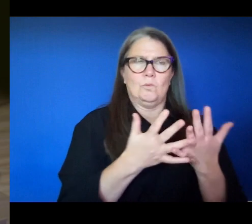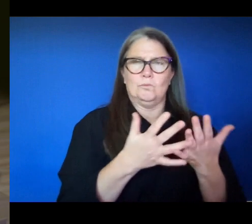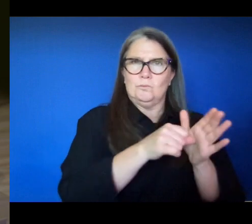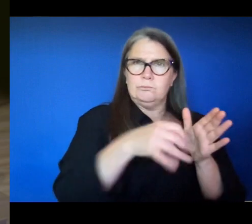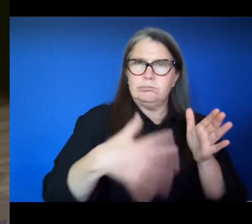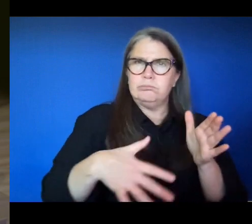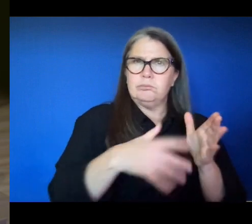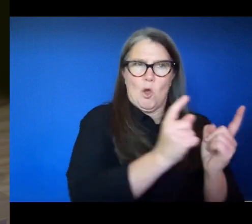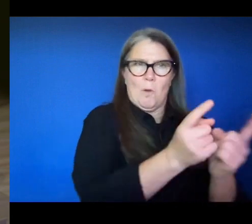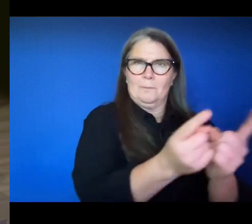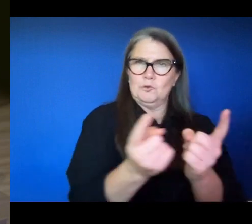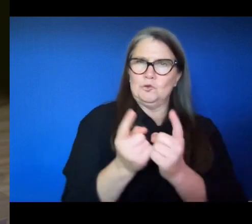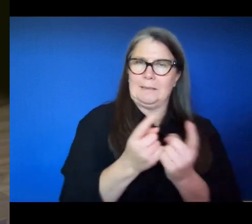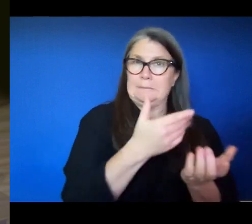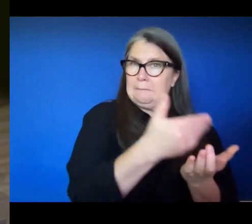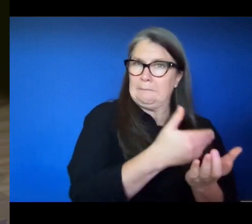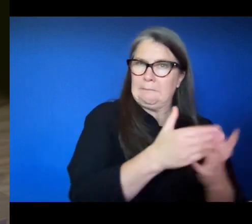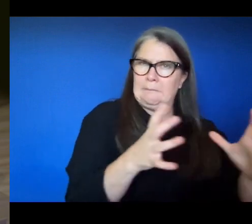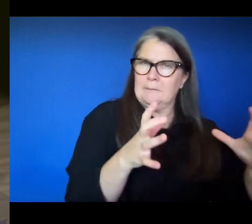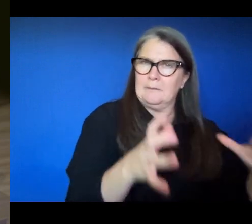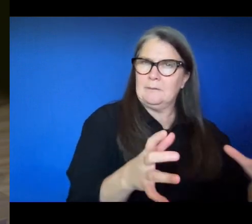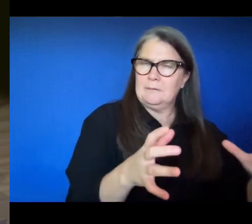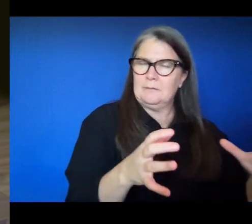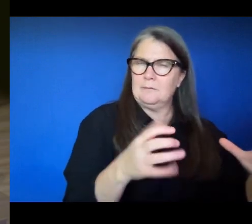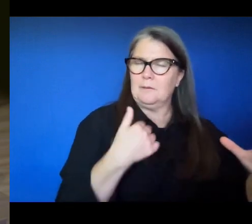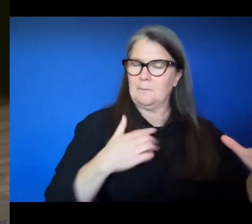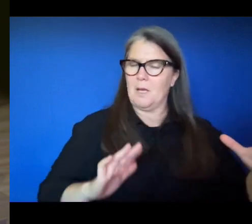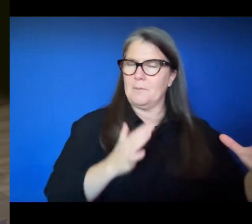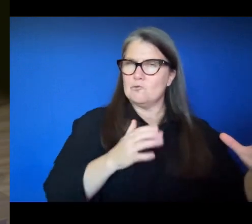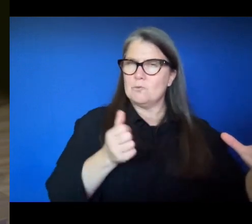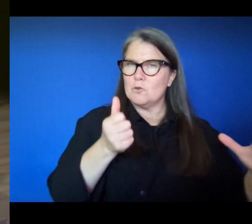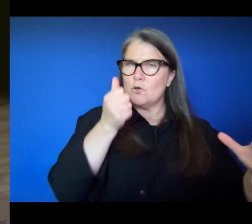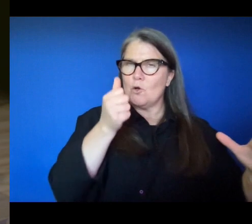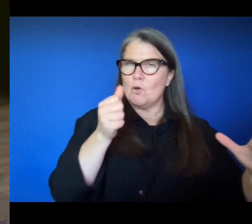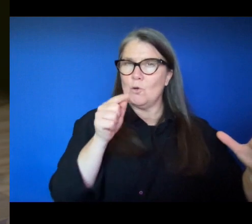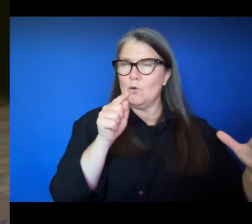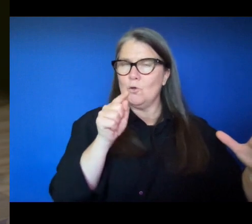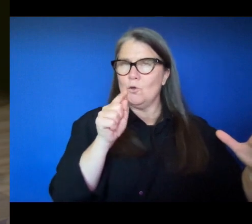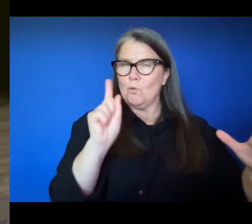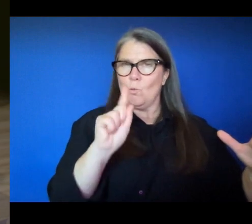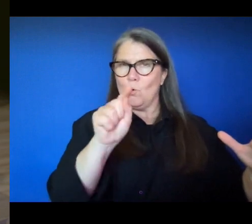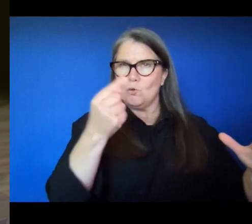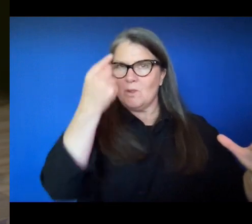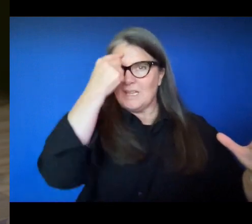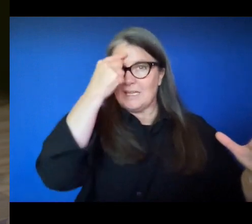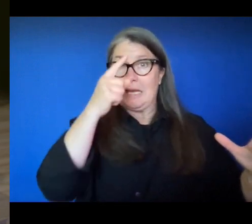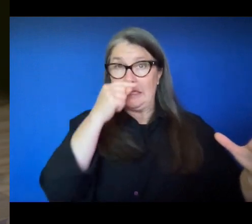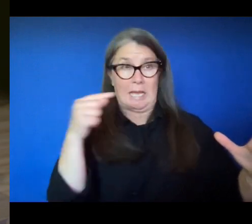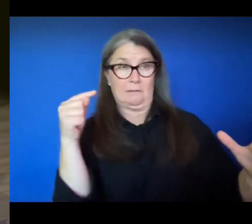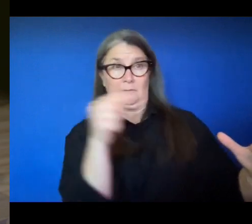So I'm just kind of interested to know whether, you think, can they change? Like, can they